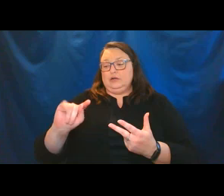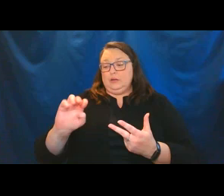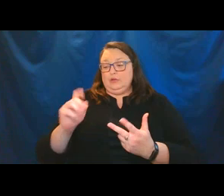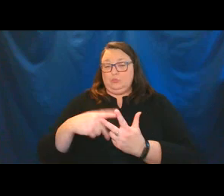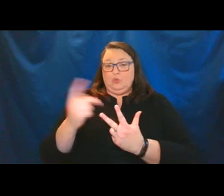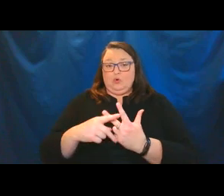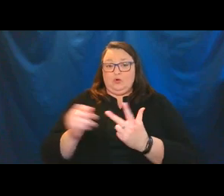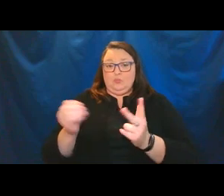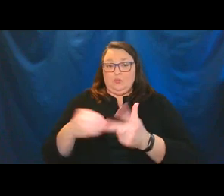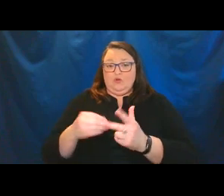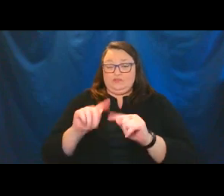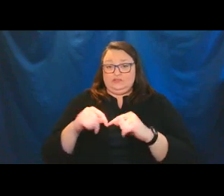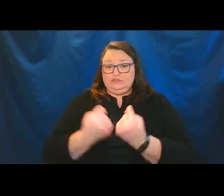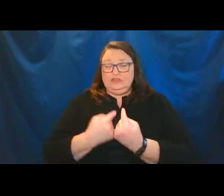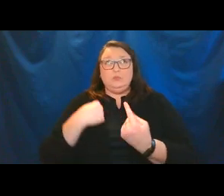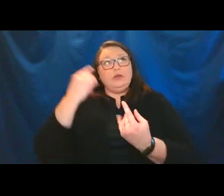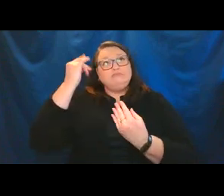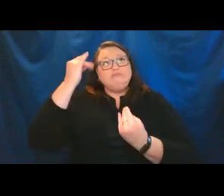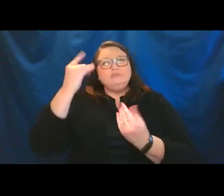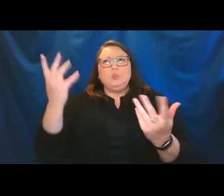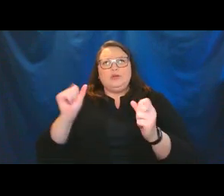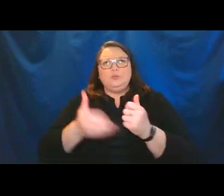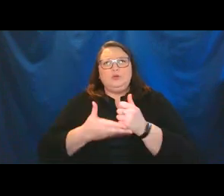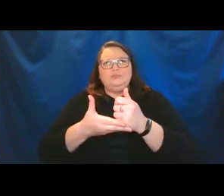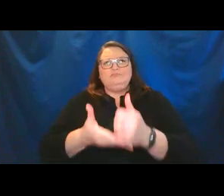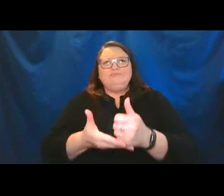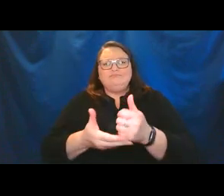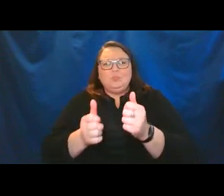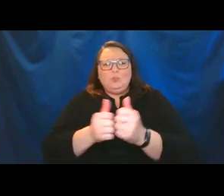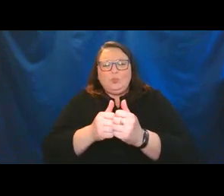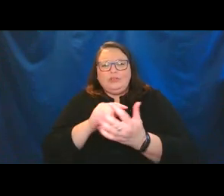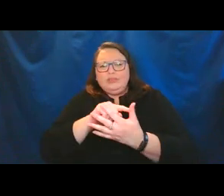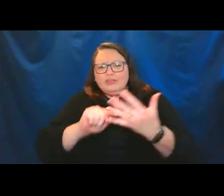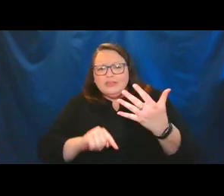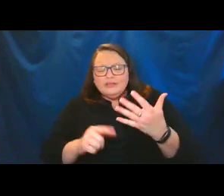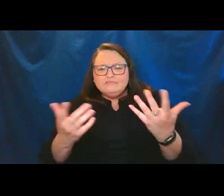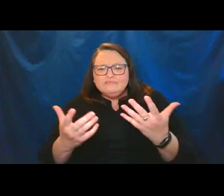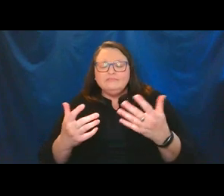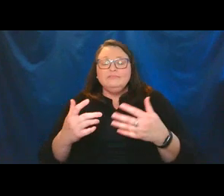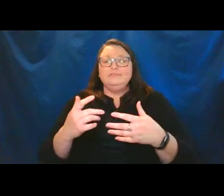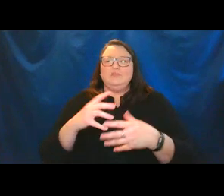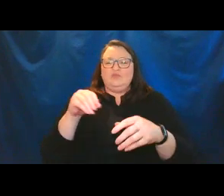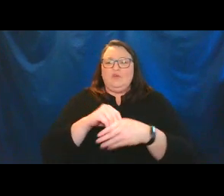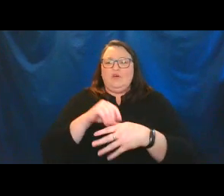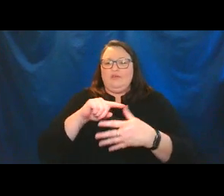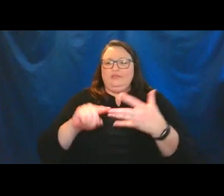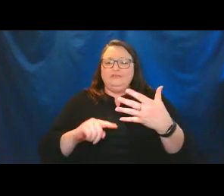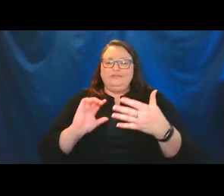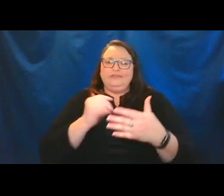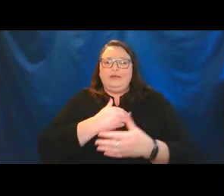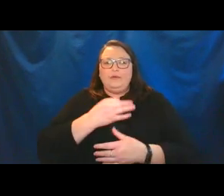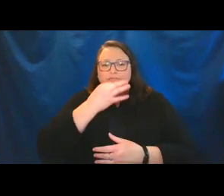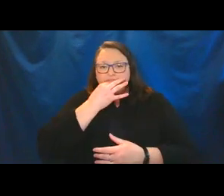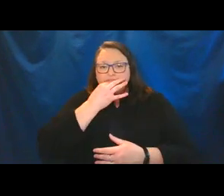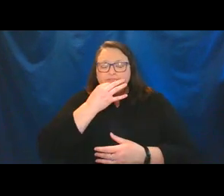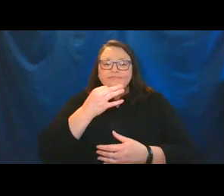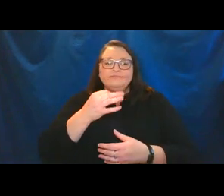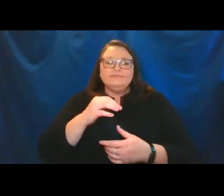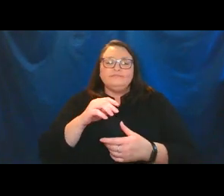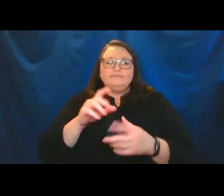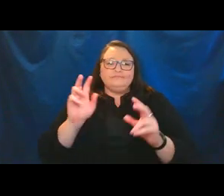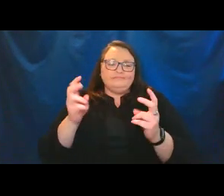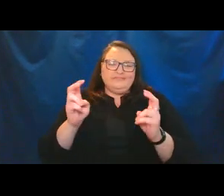can provide to the grantees is falls within these two big domains of subject matter expertise and